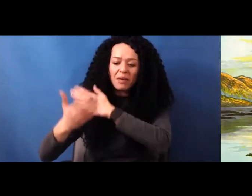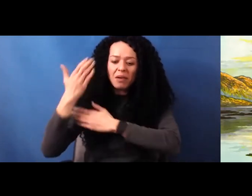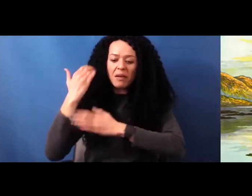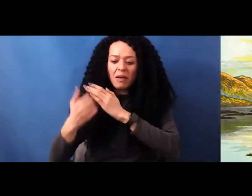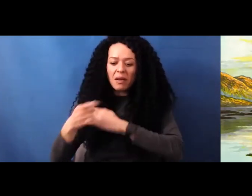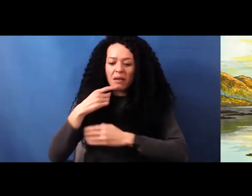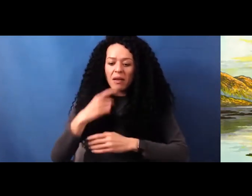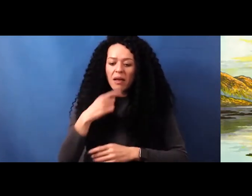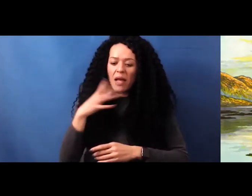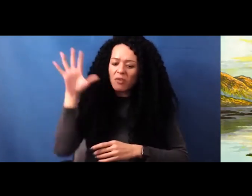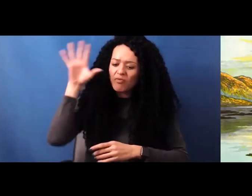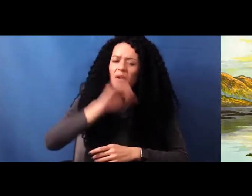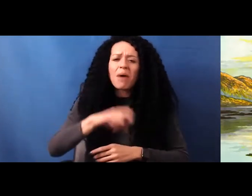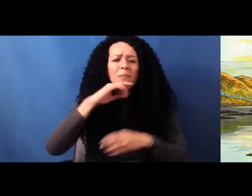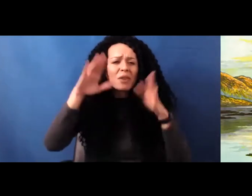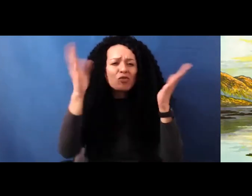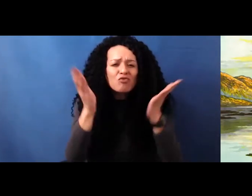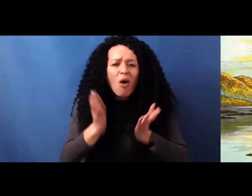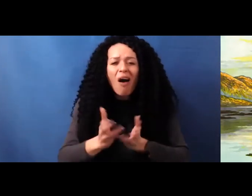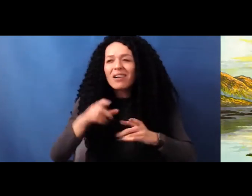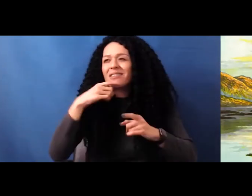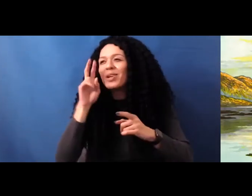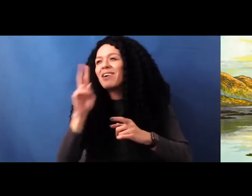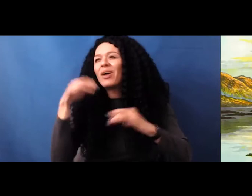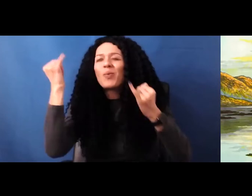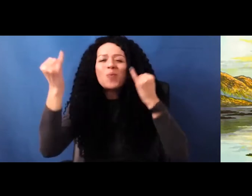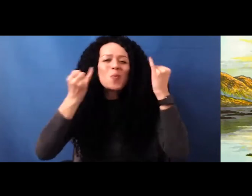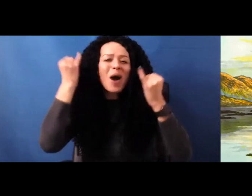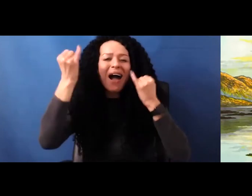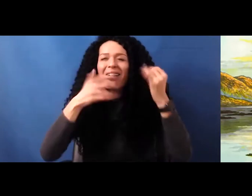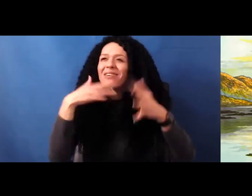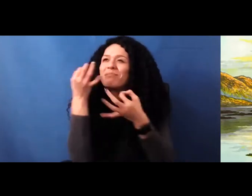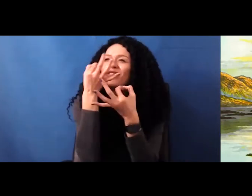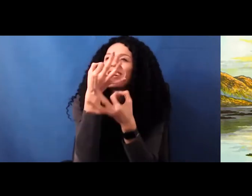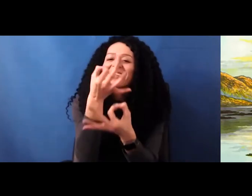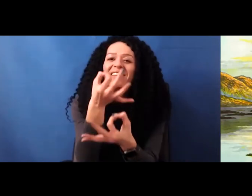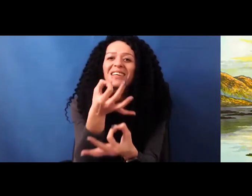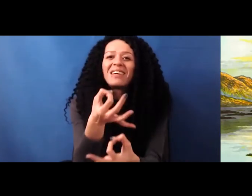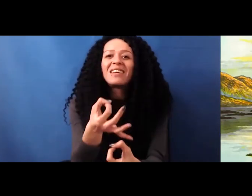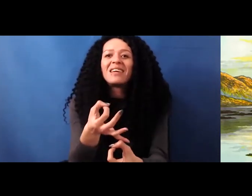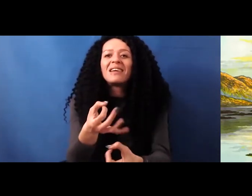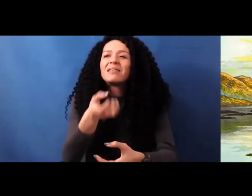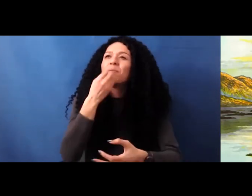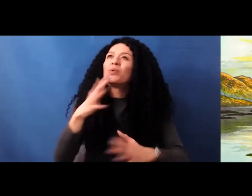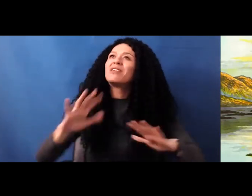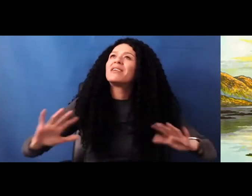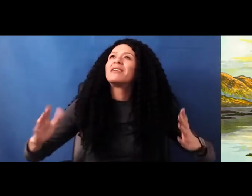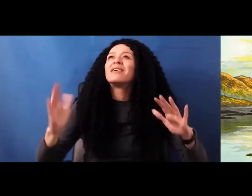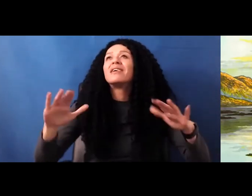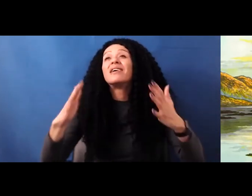the crags that are wild and majestic, the steep